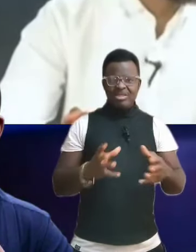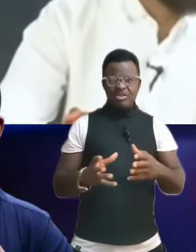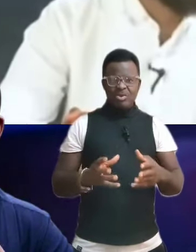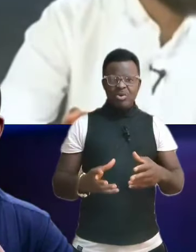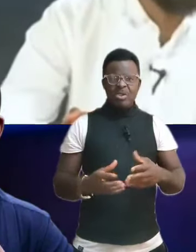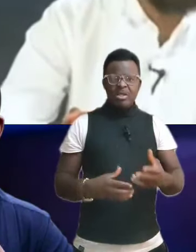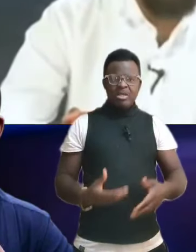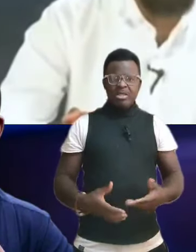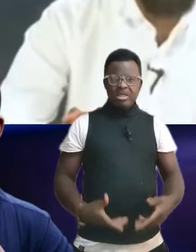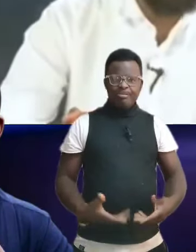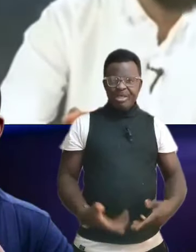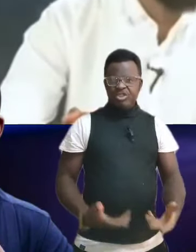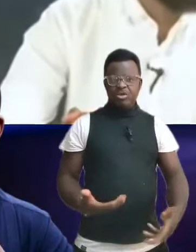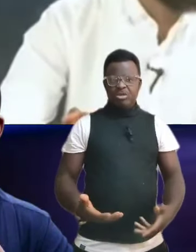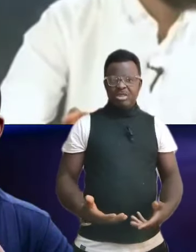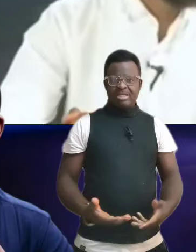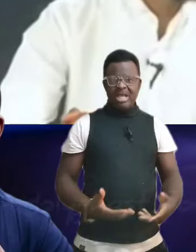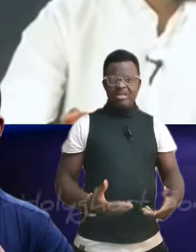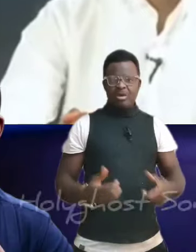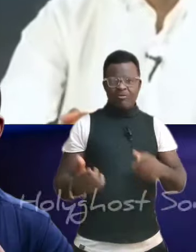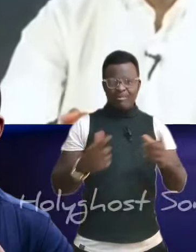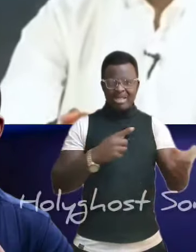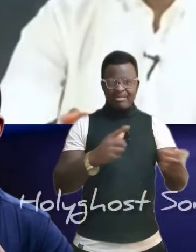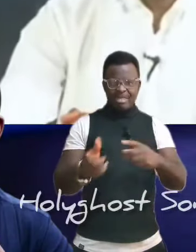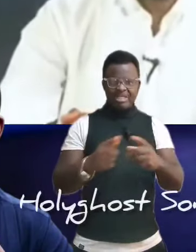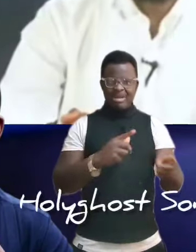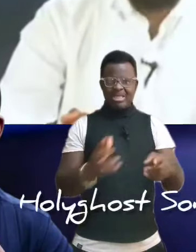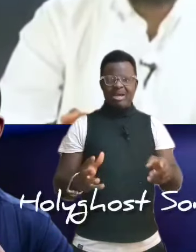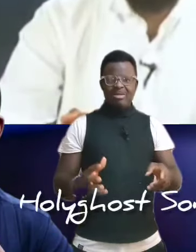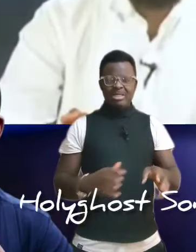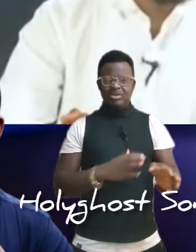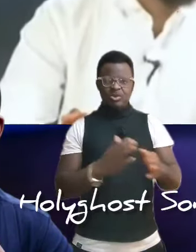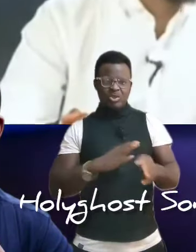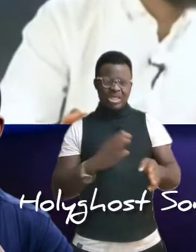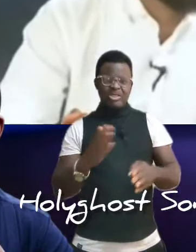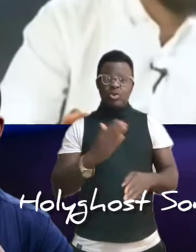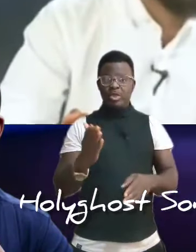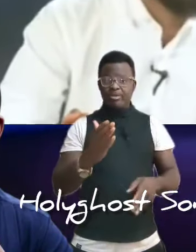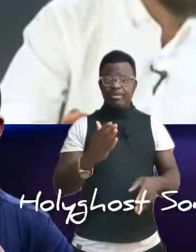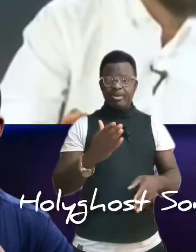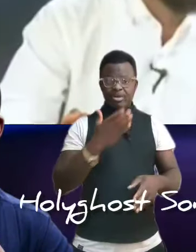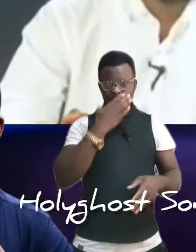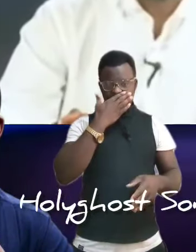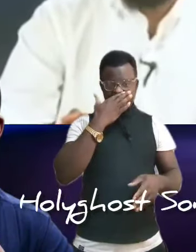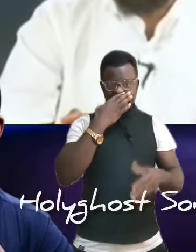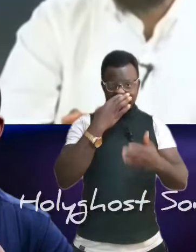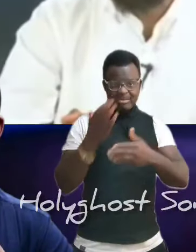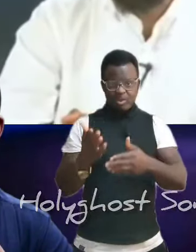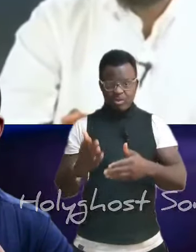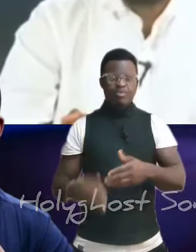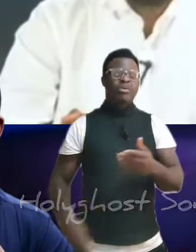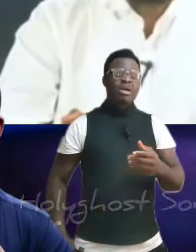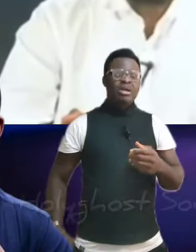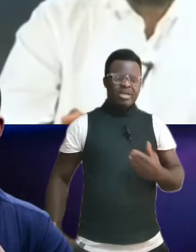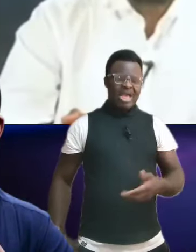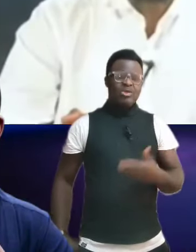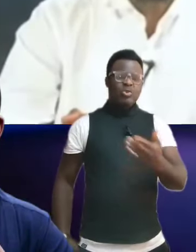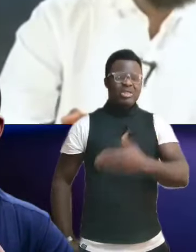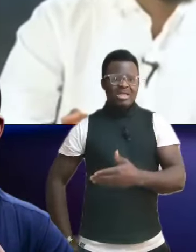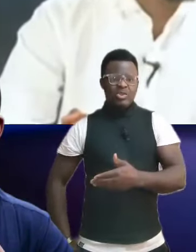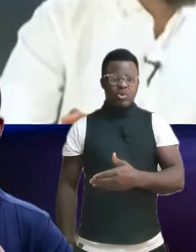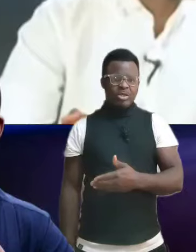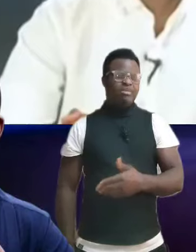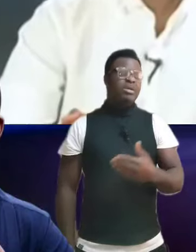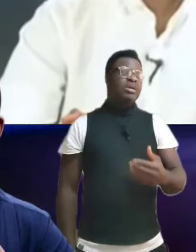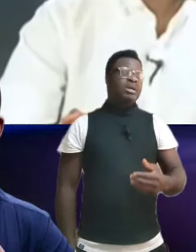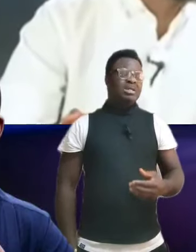be conferred on citizens by the president. It's not even a right to be conferred by the courts. It's a right that is inalienable,